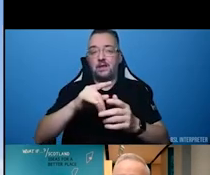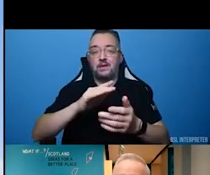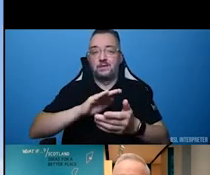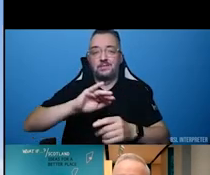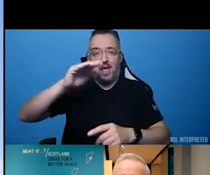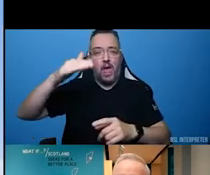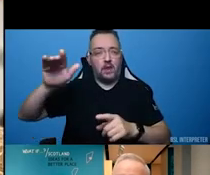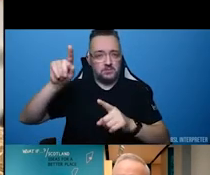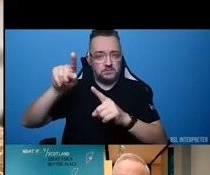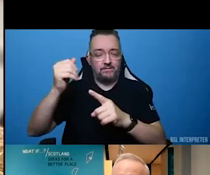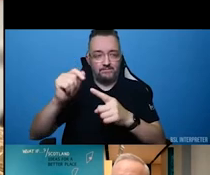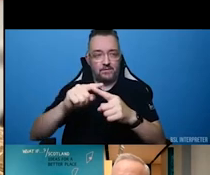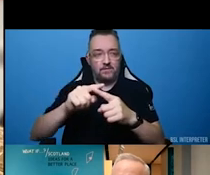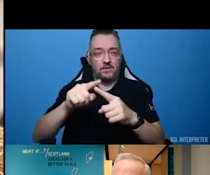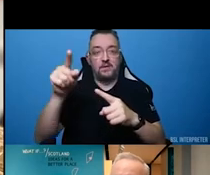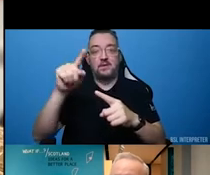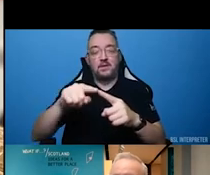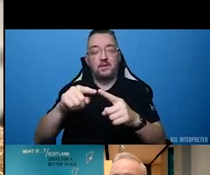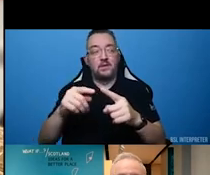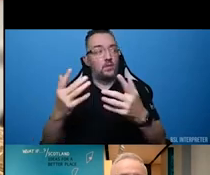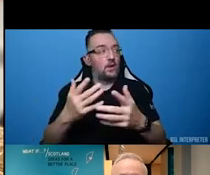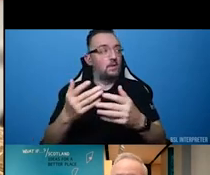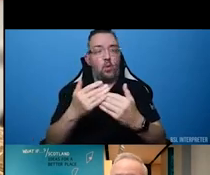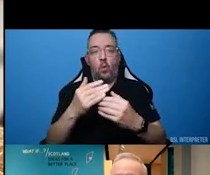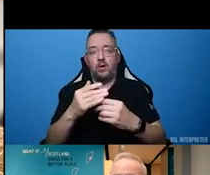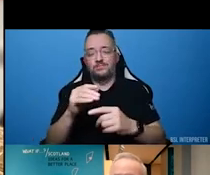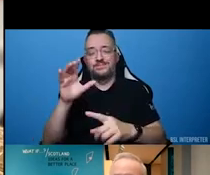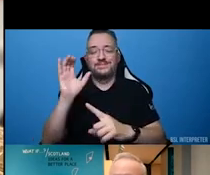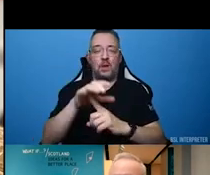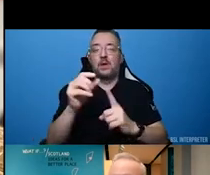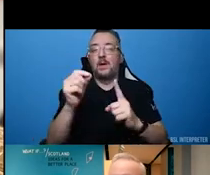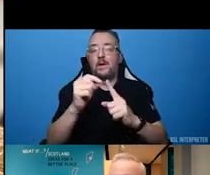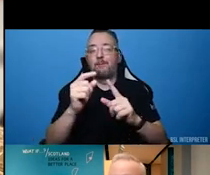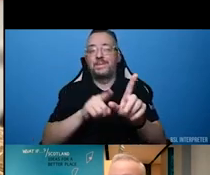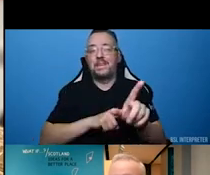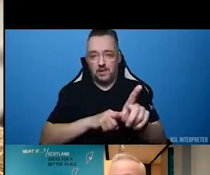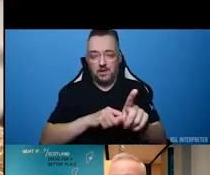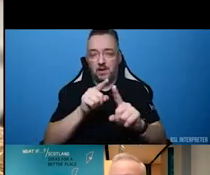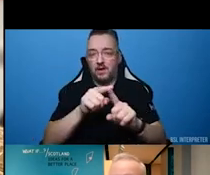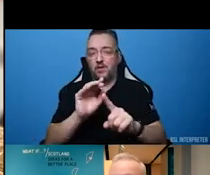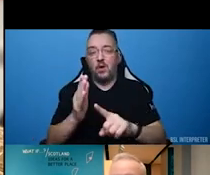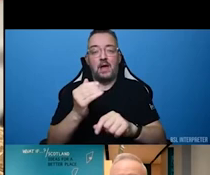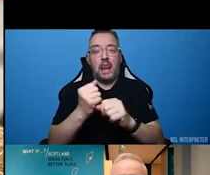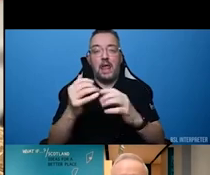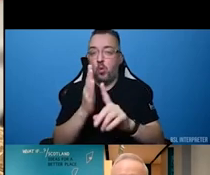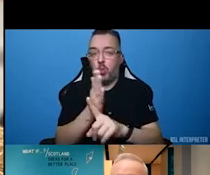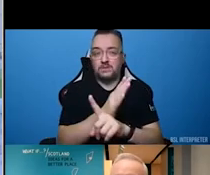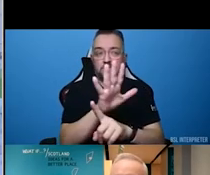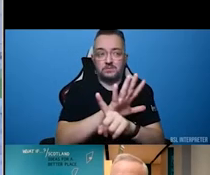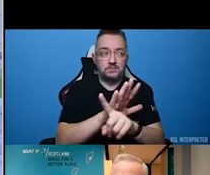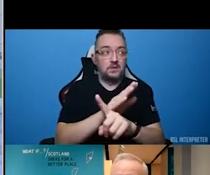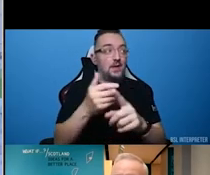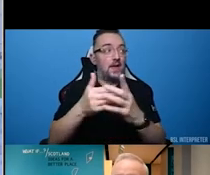Scotland, and also to more urban locations in Paisley, just to the west of Glasgow, and